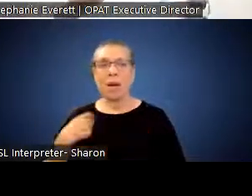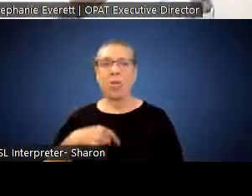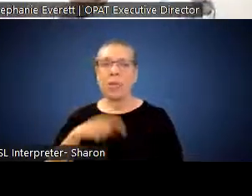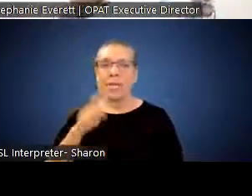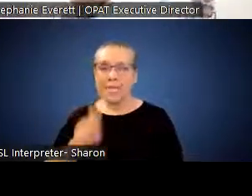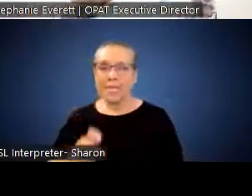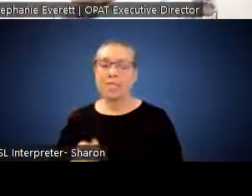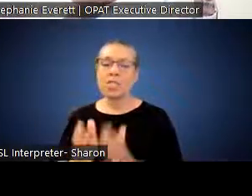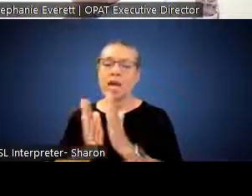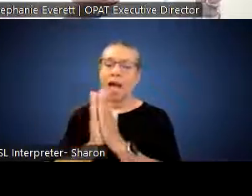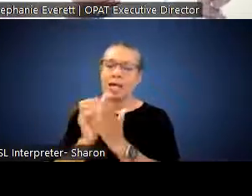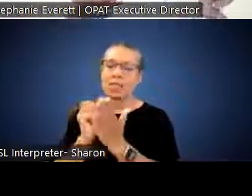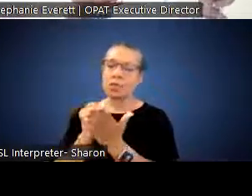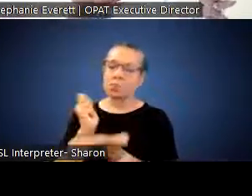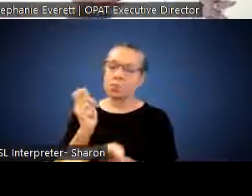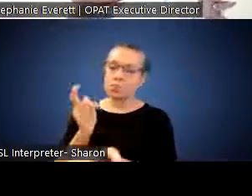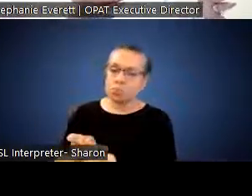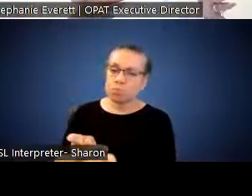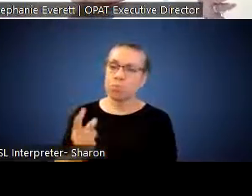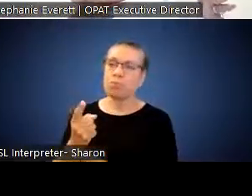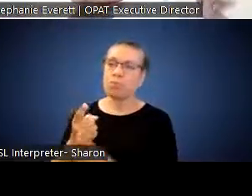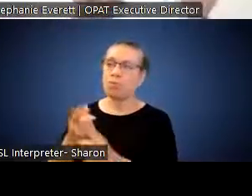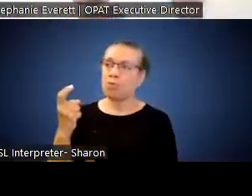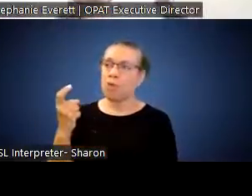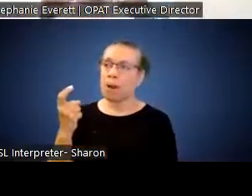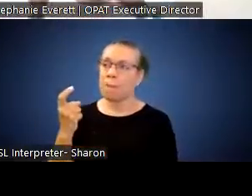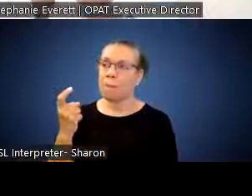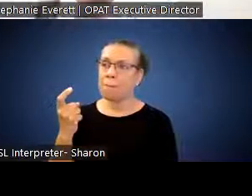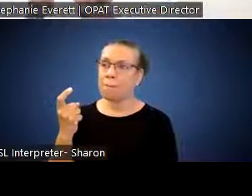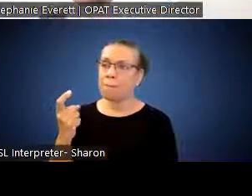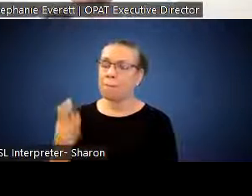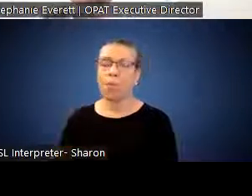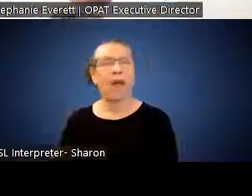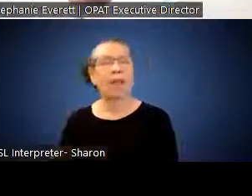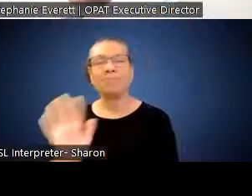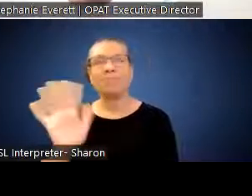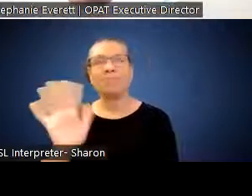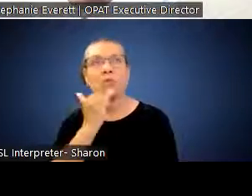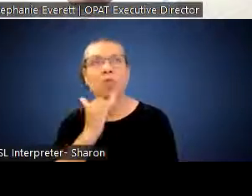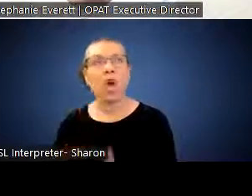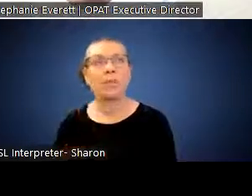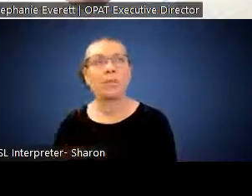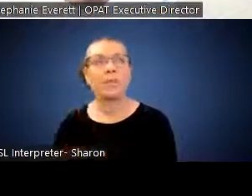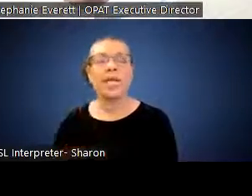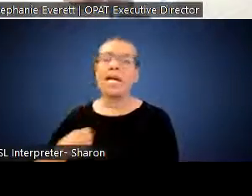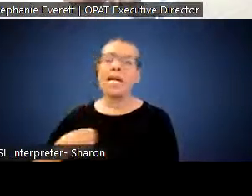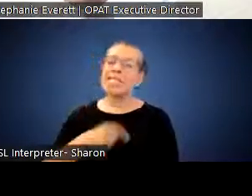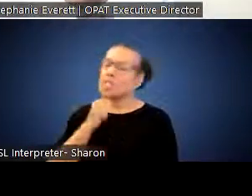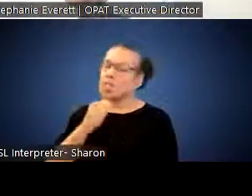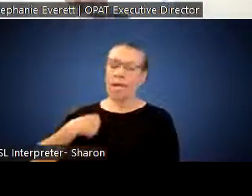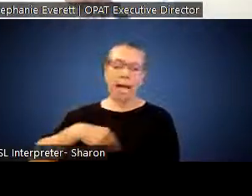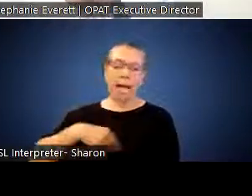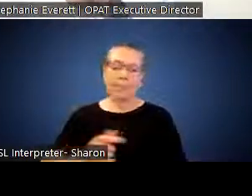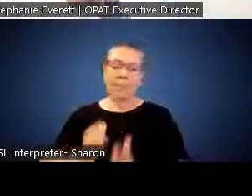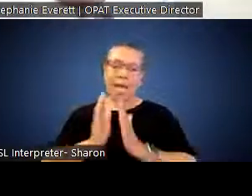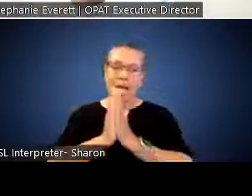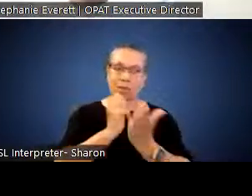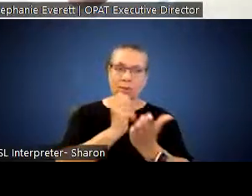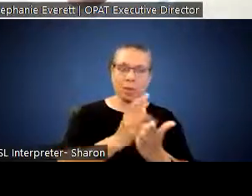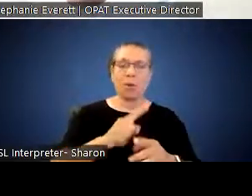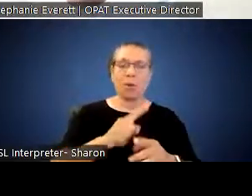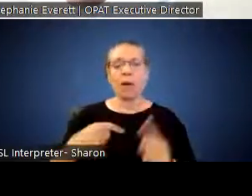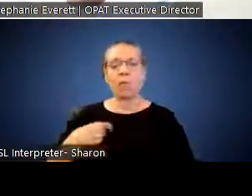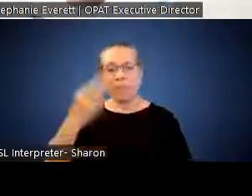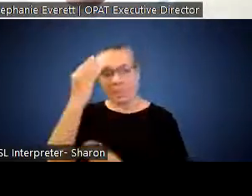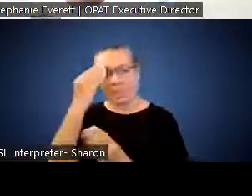permission from, well, it wouldn't even, it's not us who are seeking permission. We would have to let